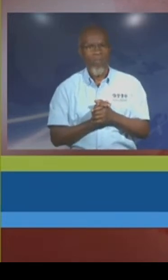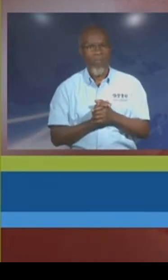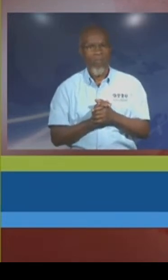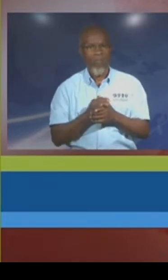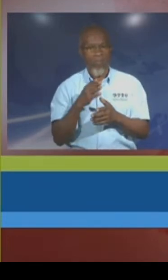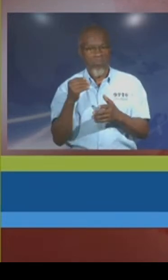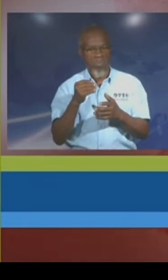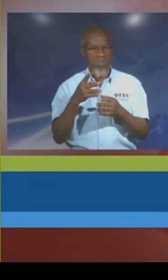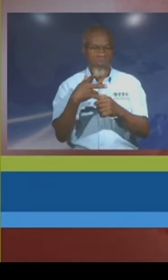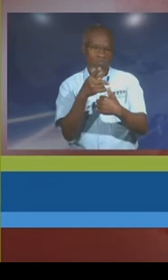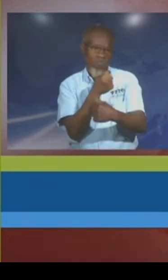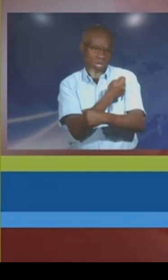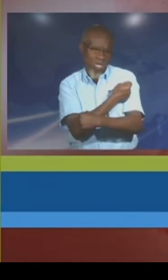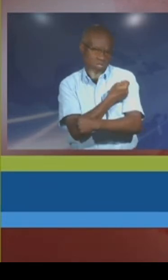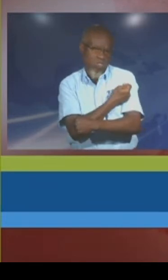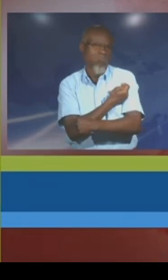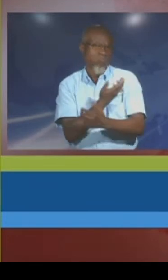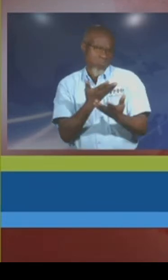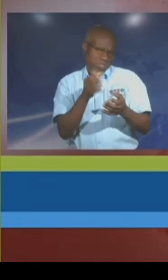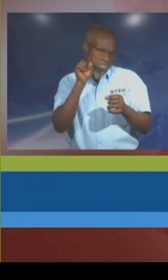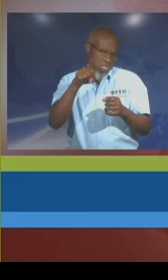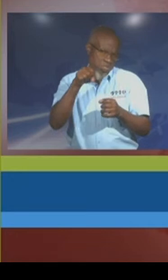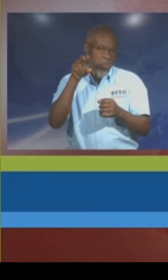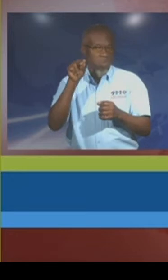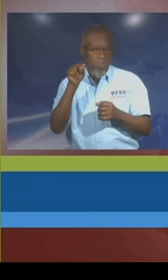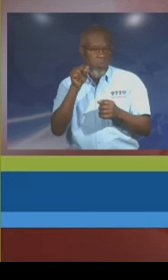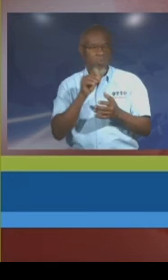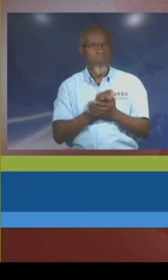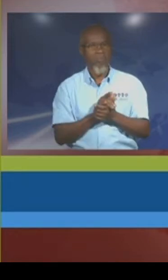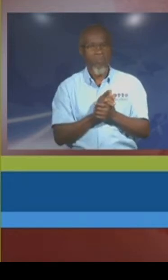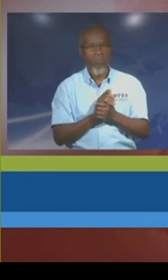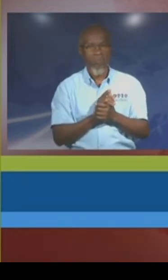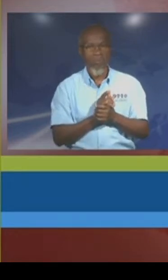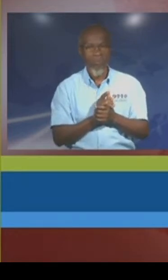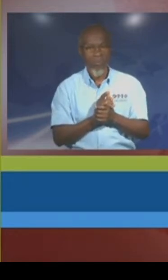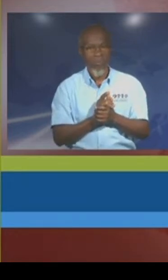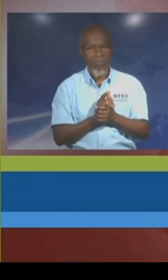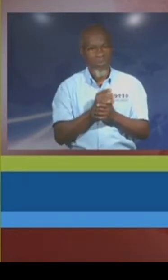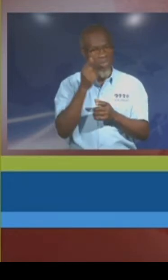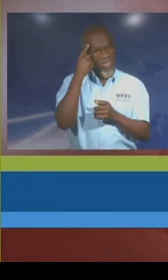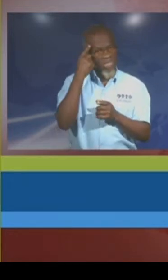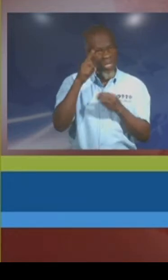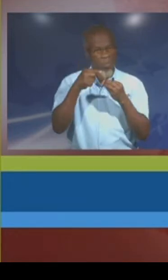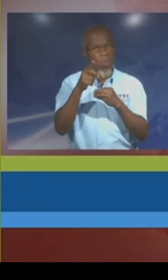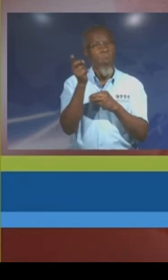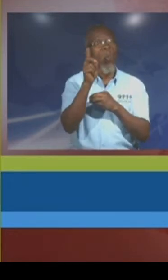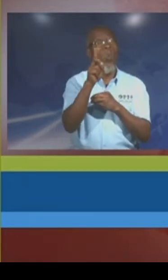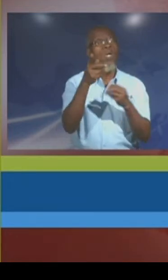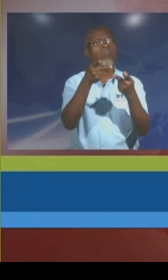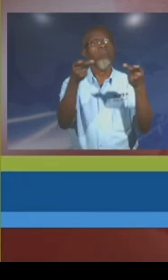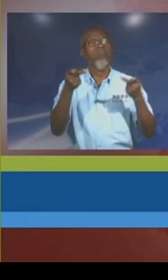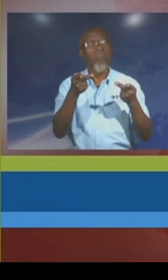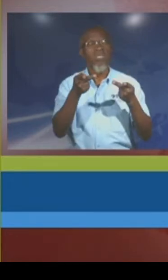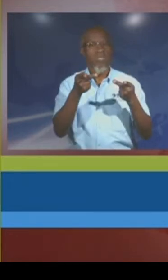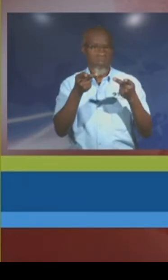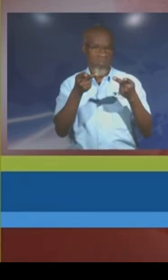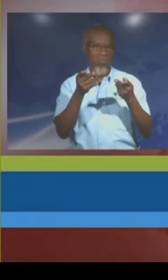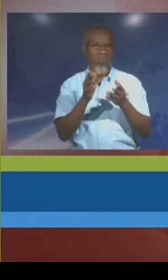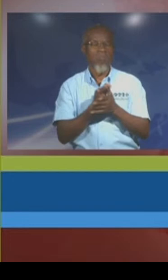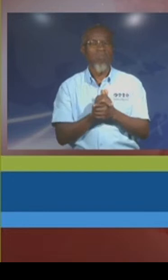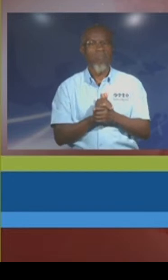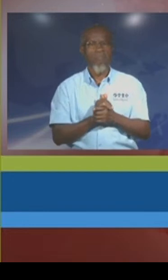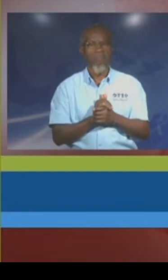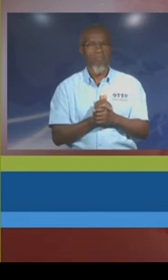into a little more detail about the individual level risk. Consider the site or the event-specific risk. Next